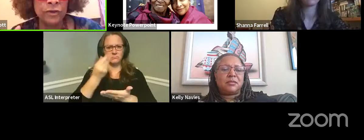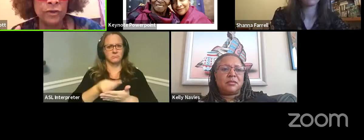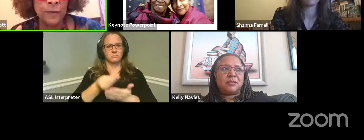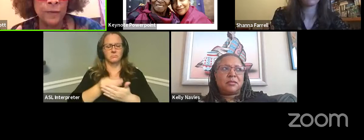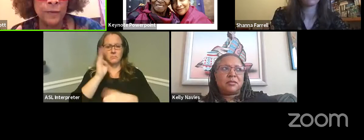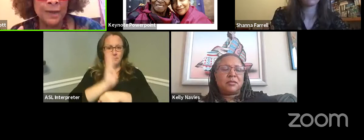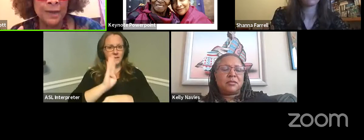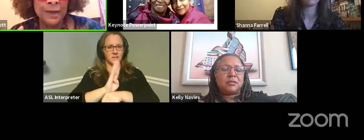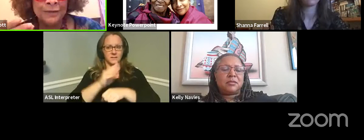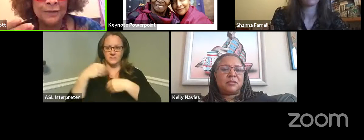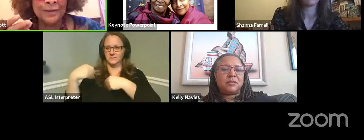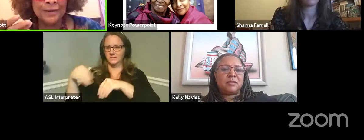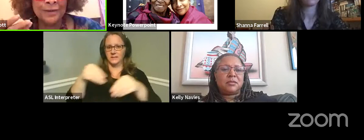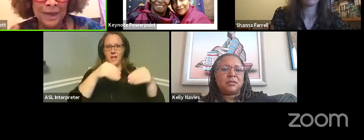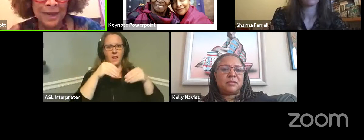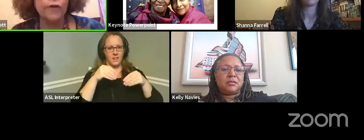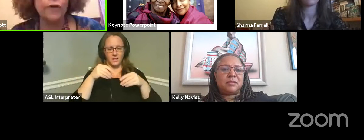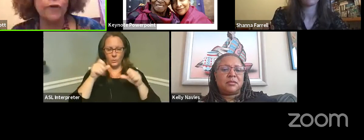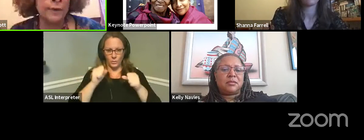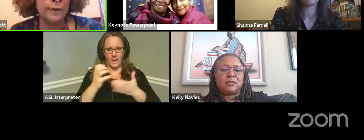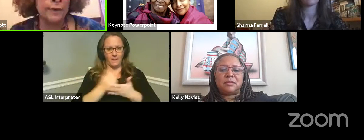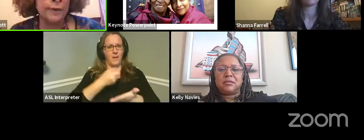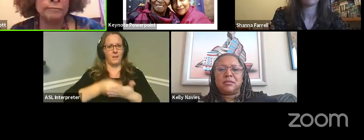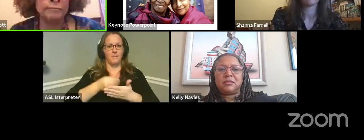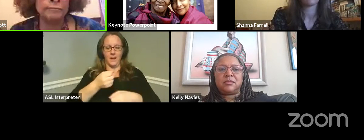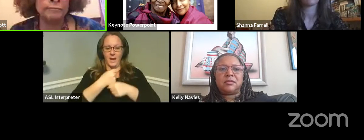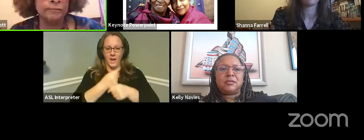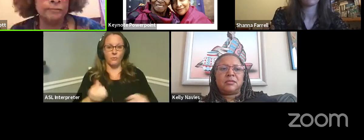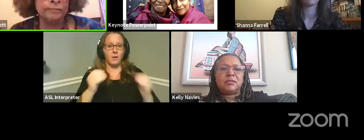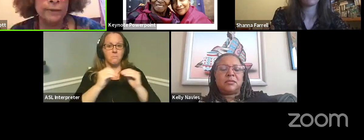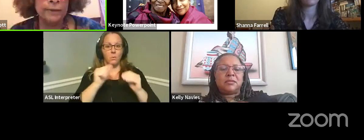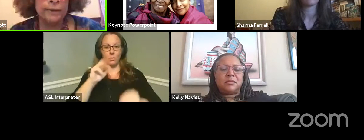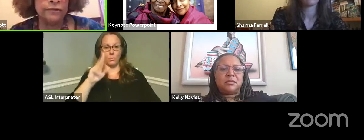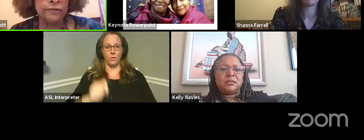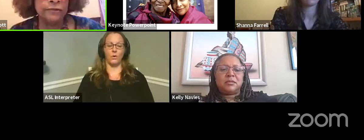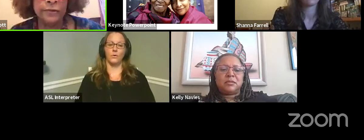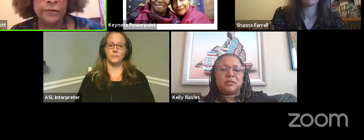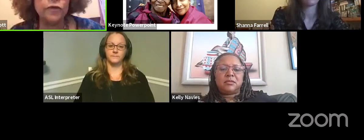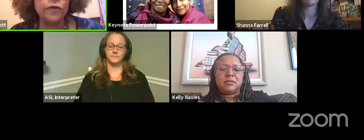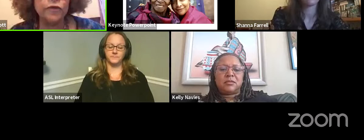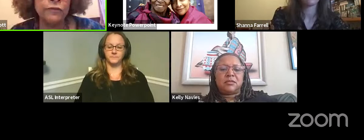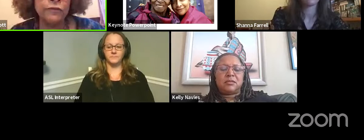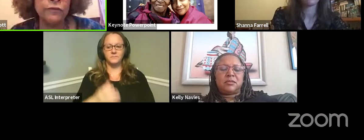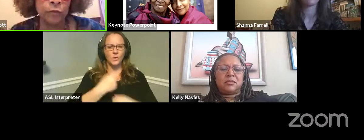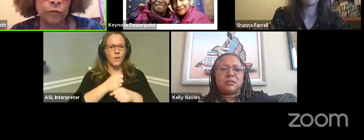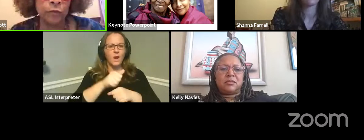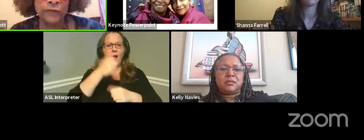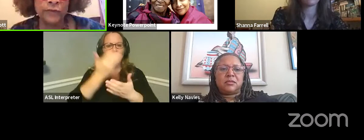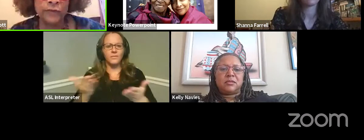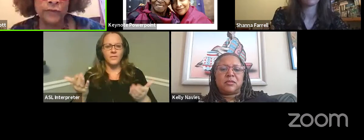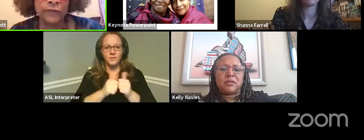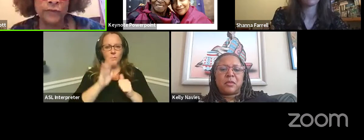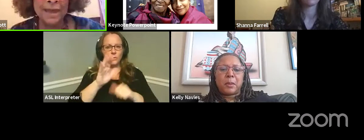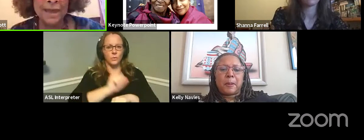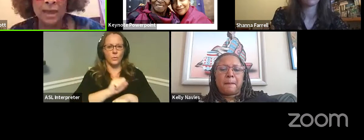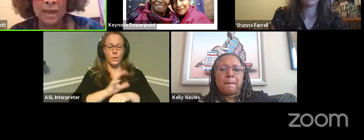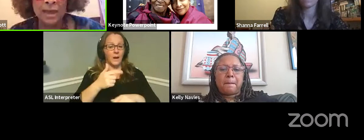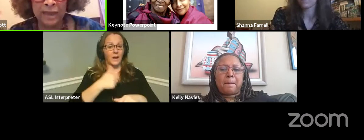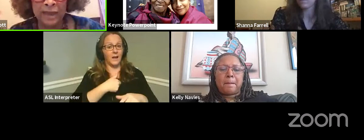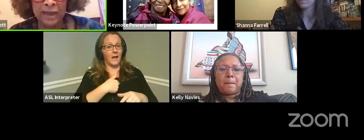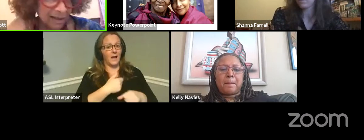you to make money and create other echelons, other things with your work. Because I